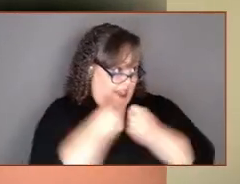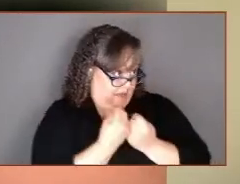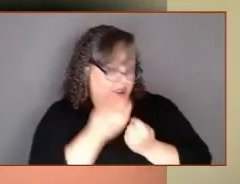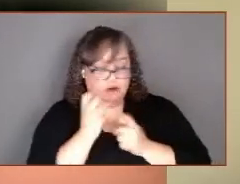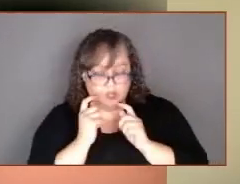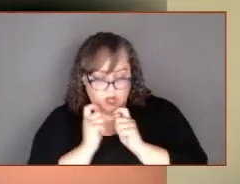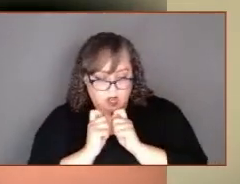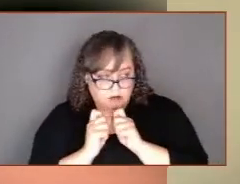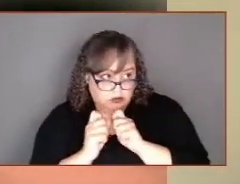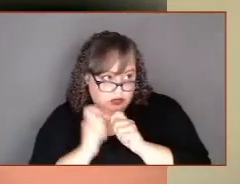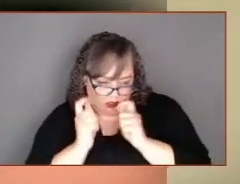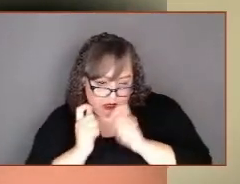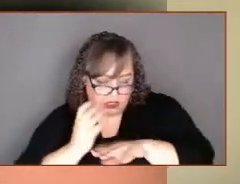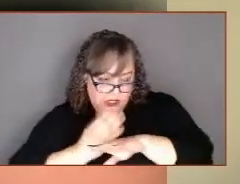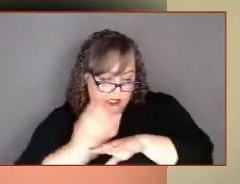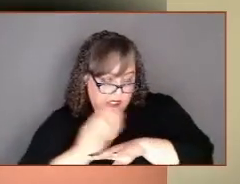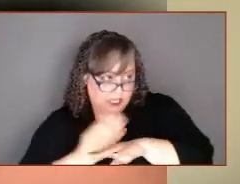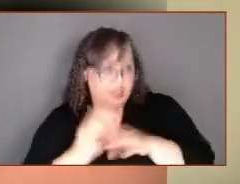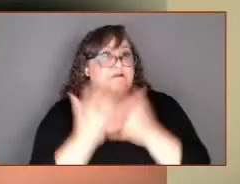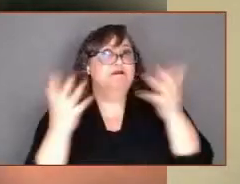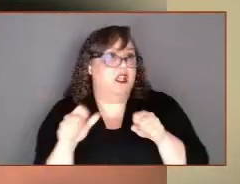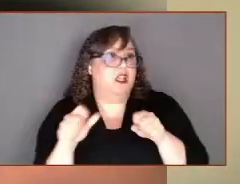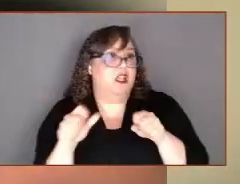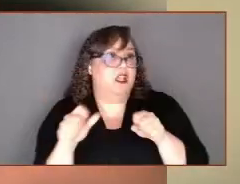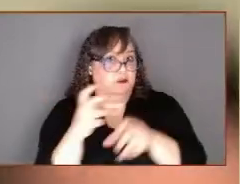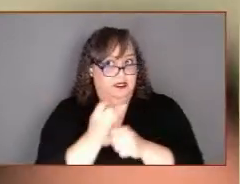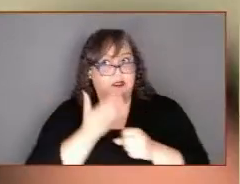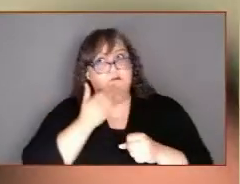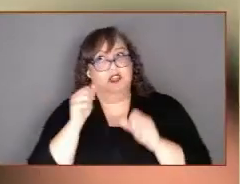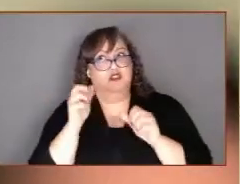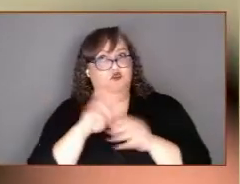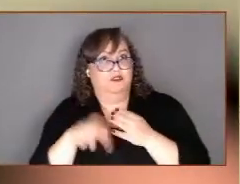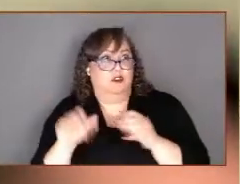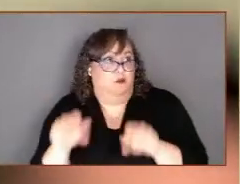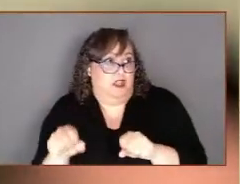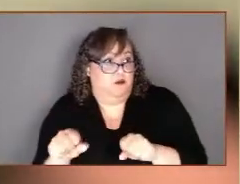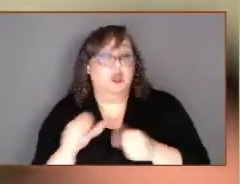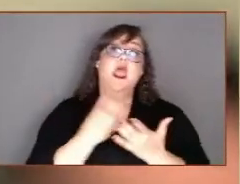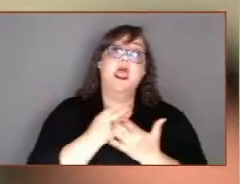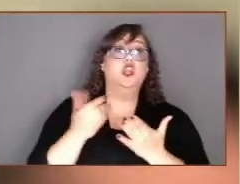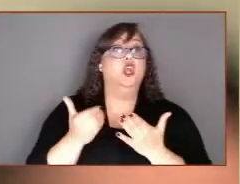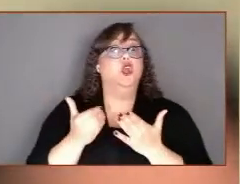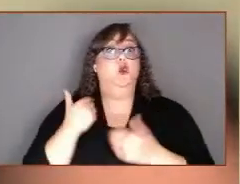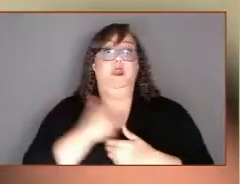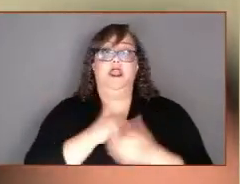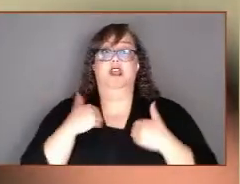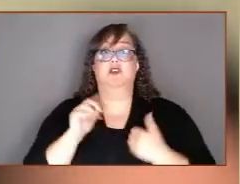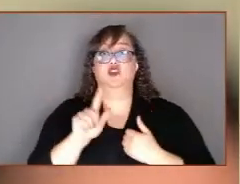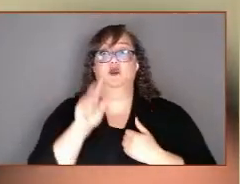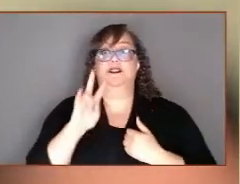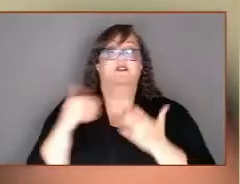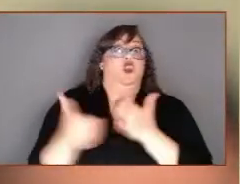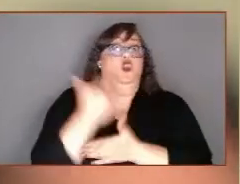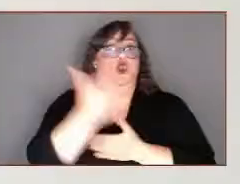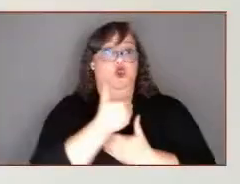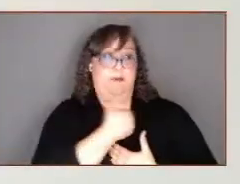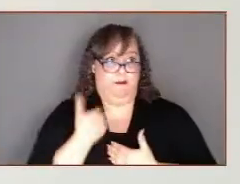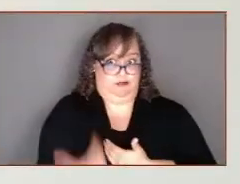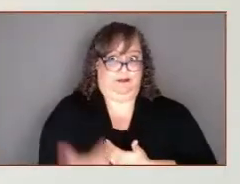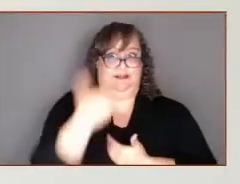much as possible and getting the best results on that one. And then the new 27 members that we just brought in will work on a completely new design from